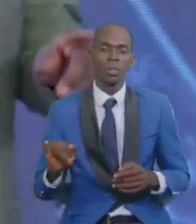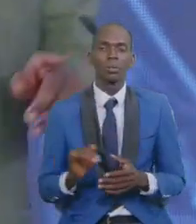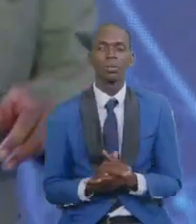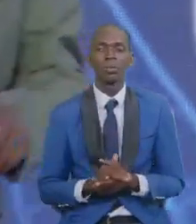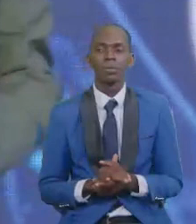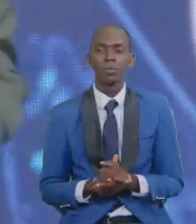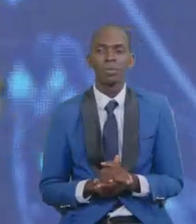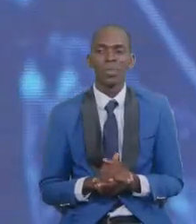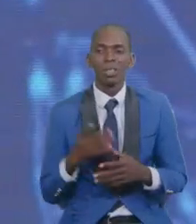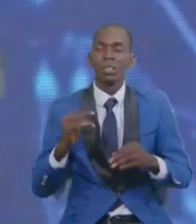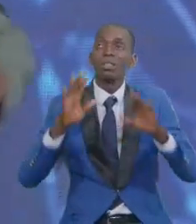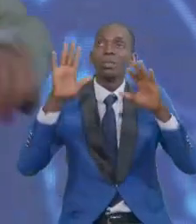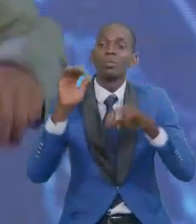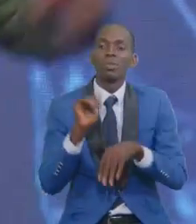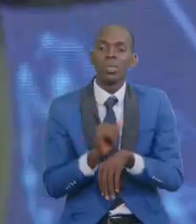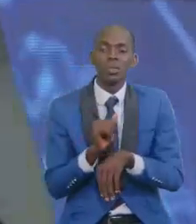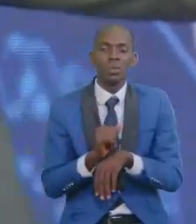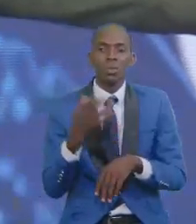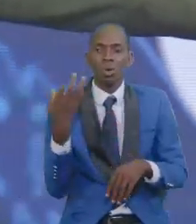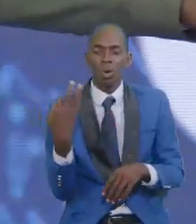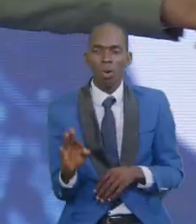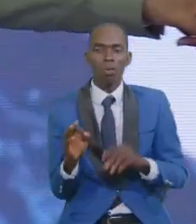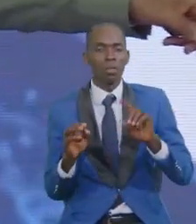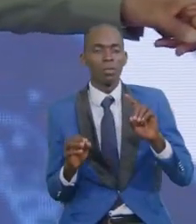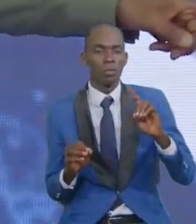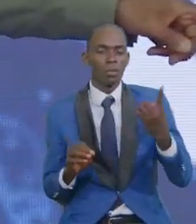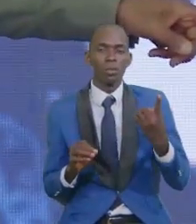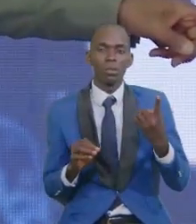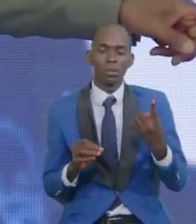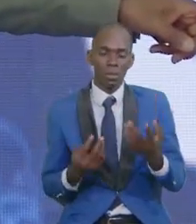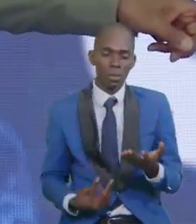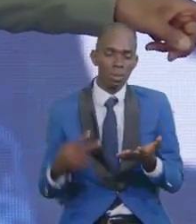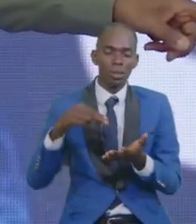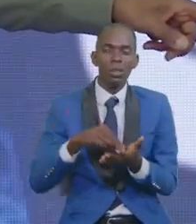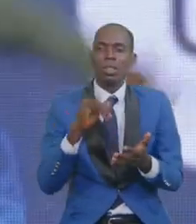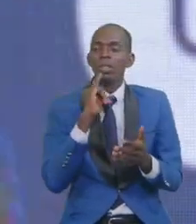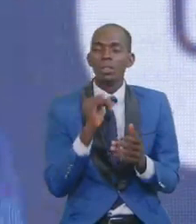The miracle of resurrection is greater than the miracle of healing.